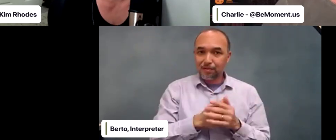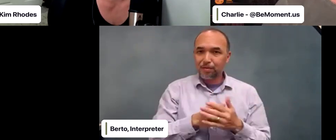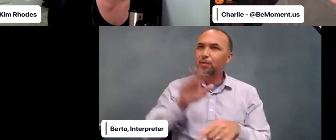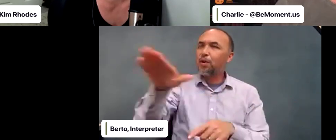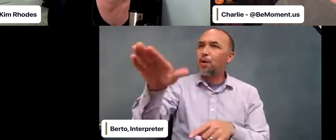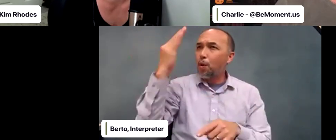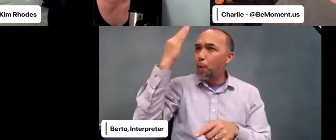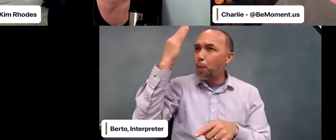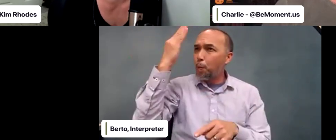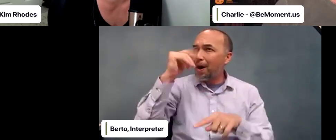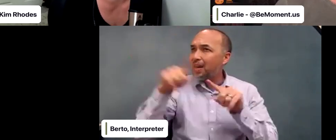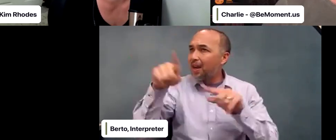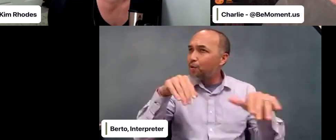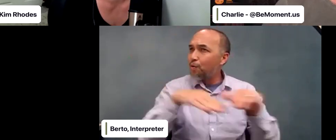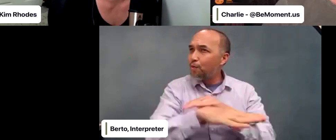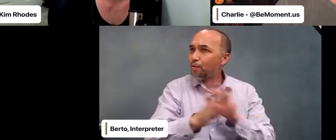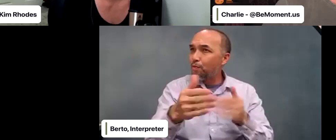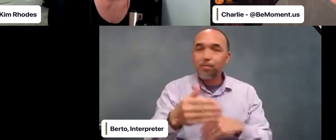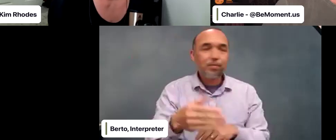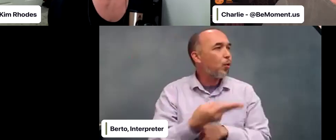can go in everybody else's room, but he won't let me in.